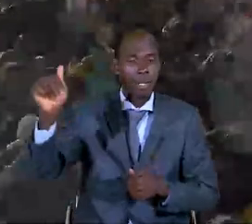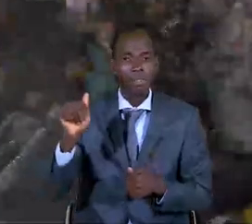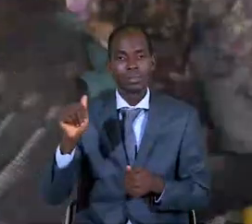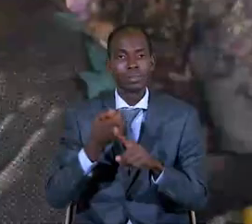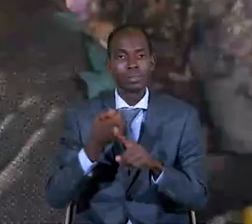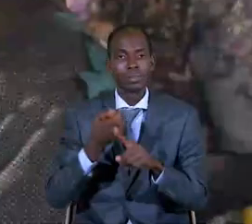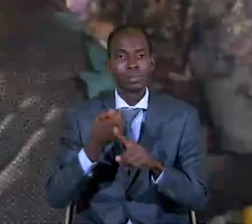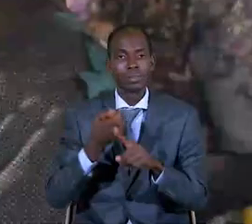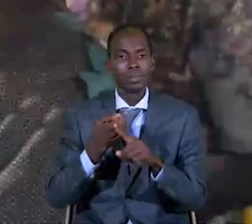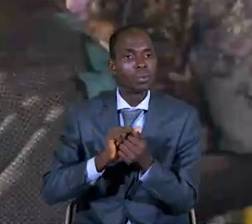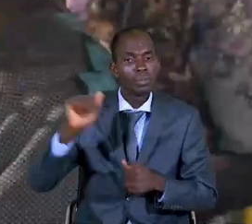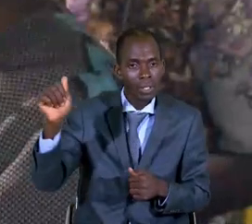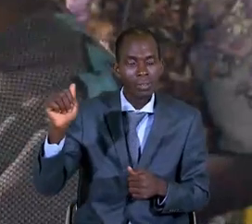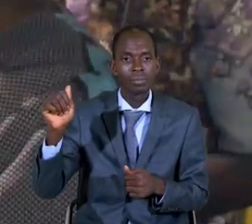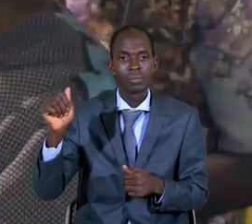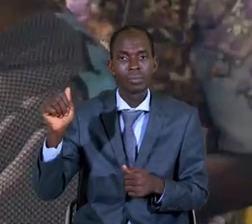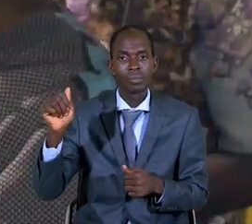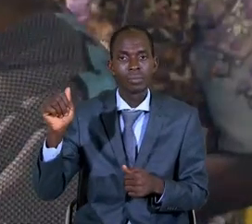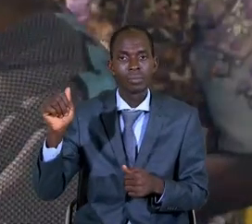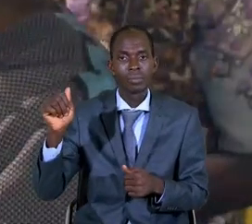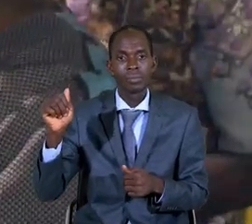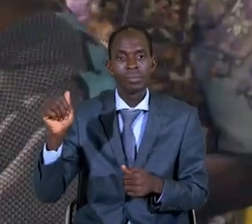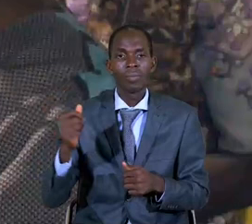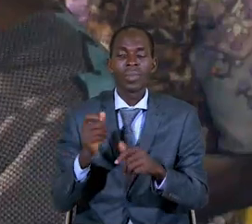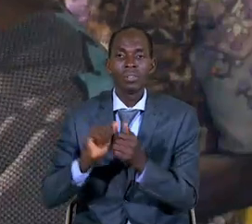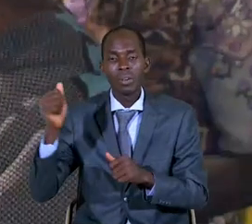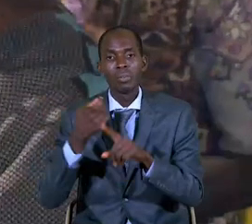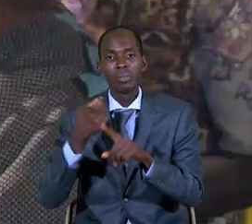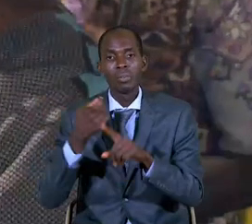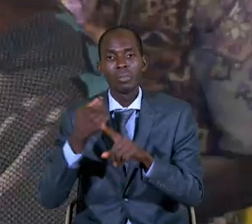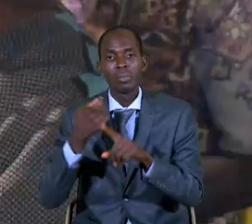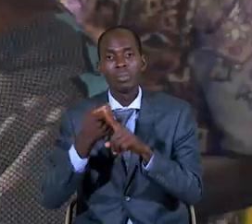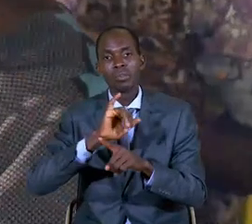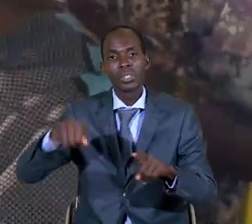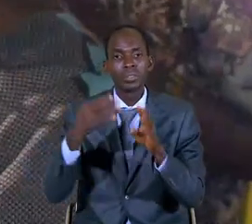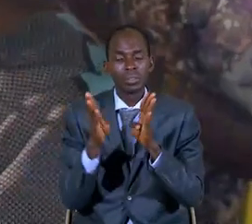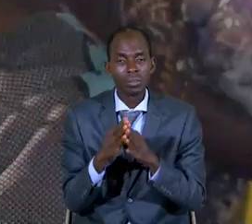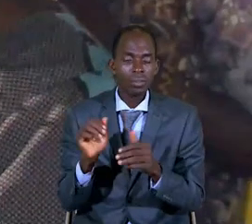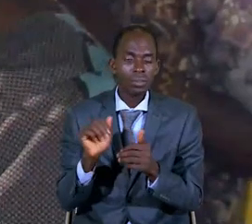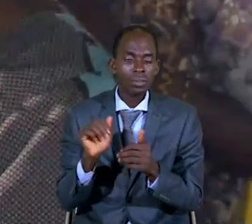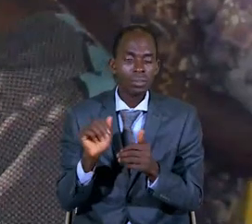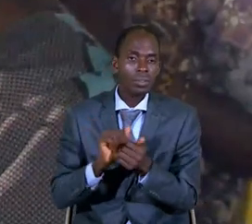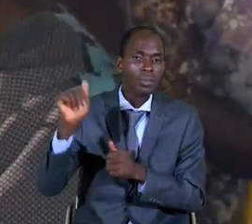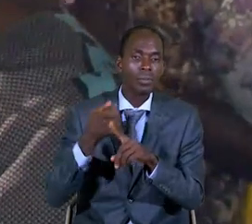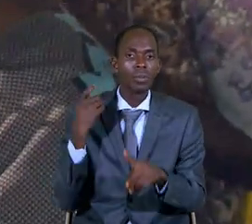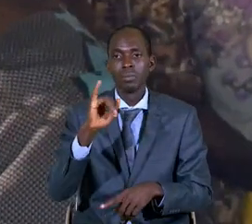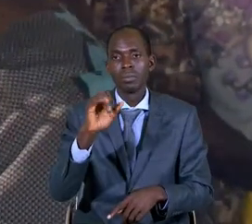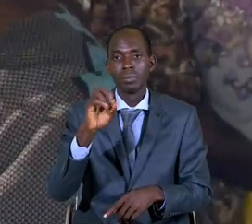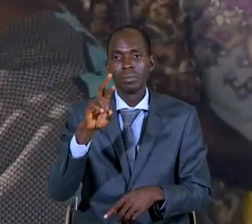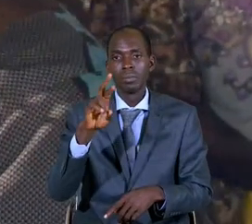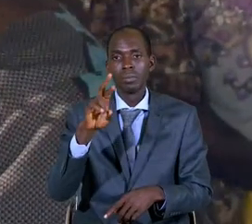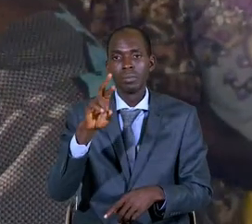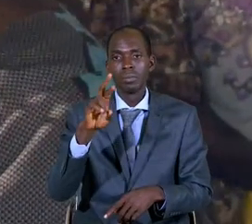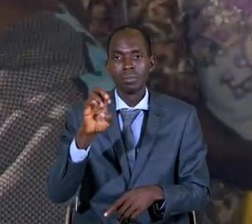Afar off, originally, afar off from Jerusalem. Afar off from Israel. Afar